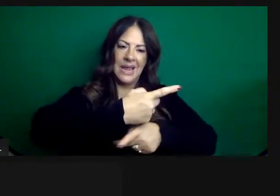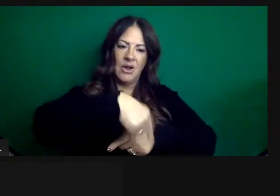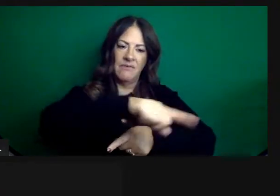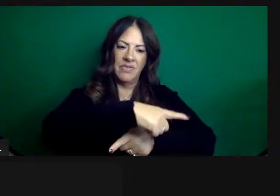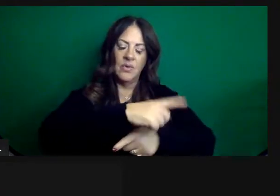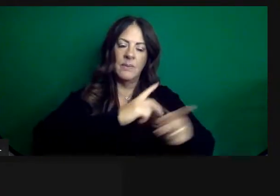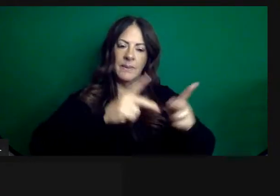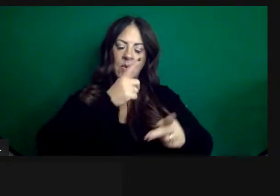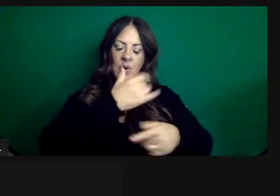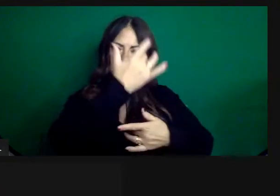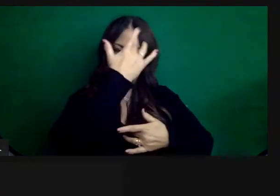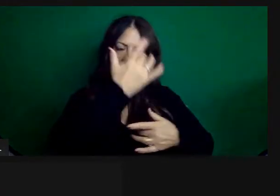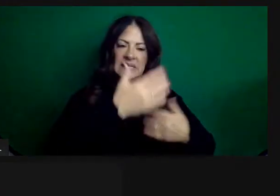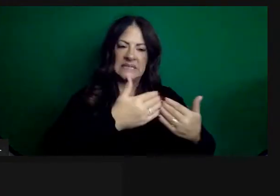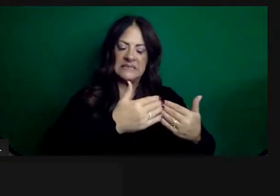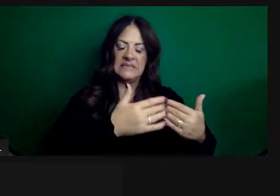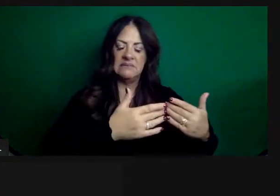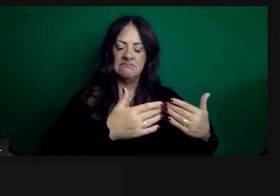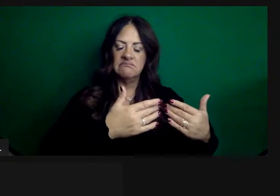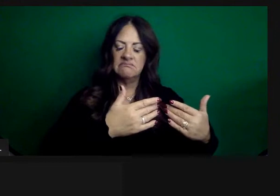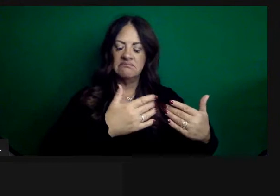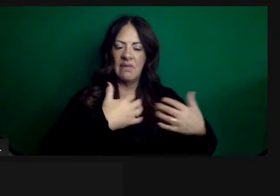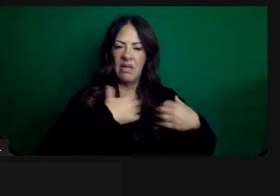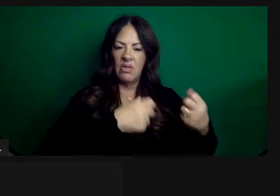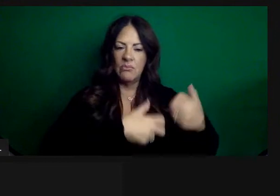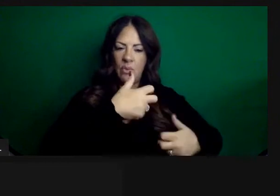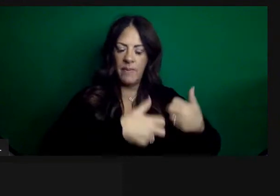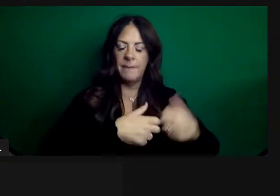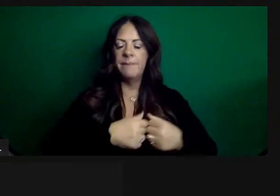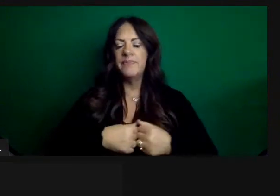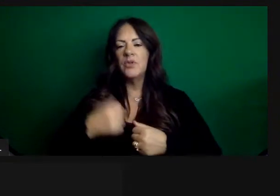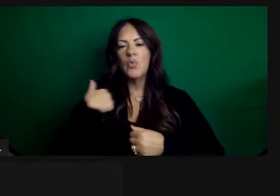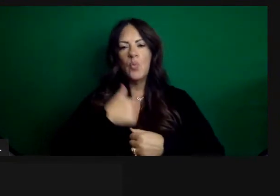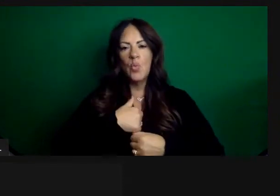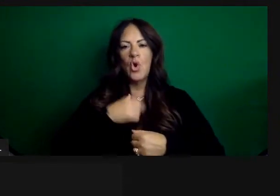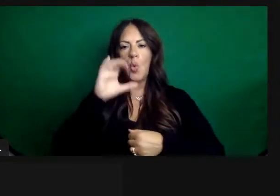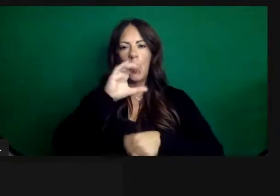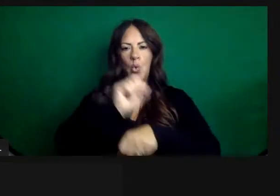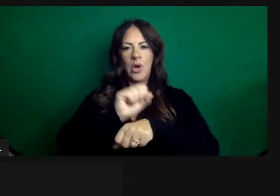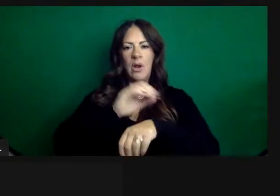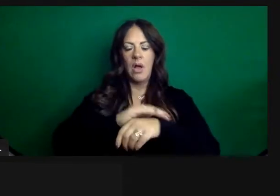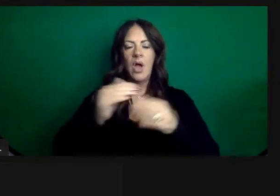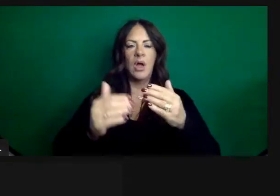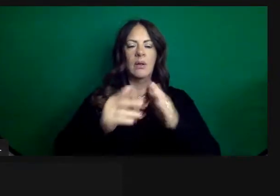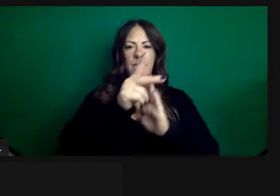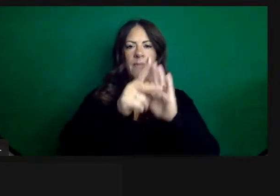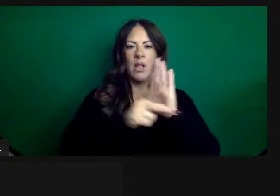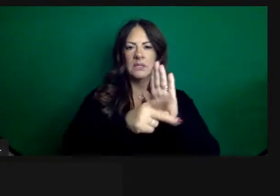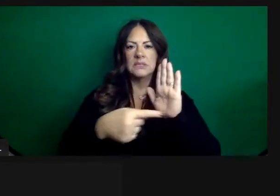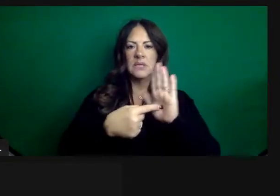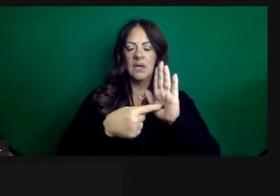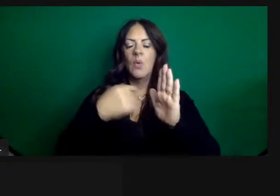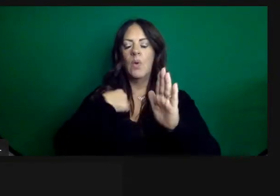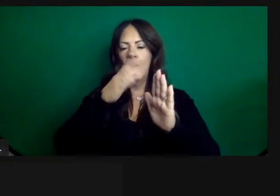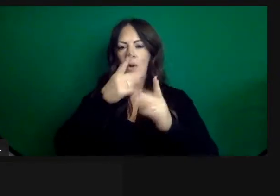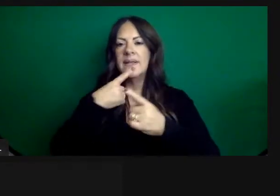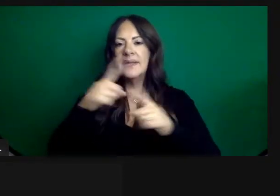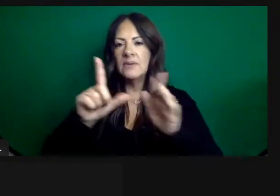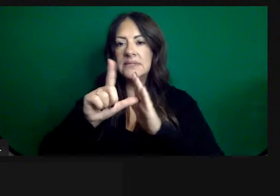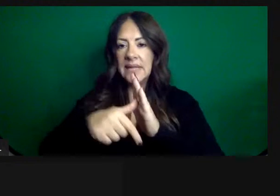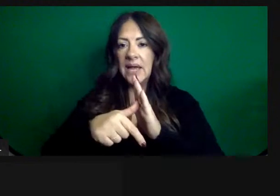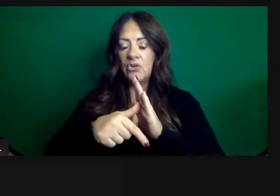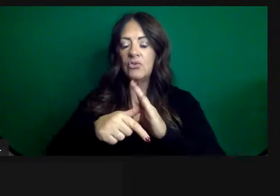conditions, beginning to galvanize around a policy that we will announce later